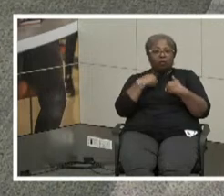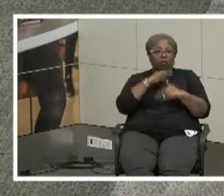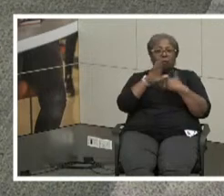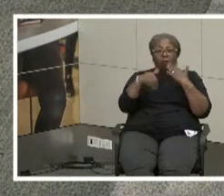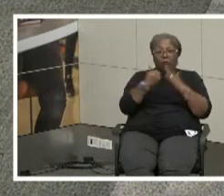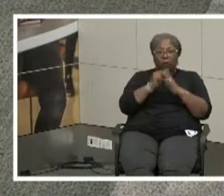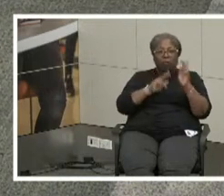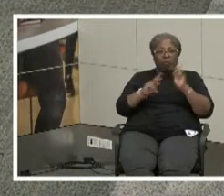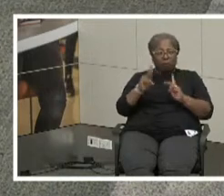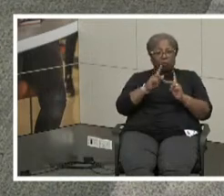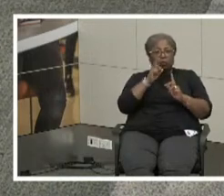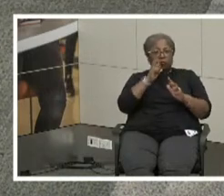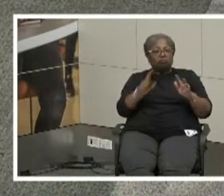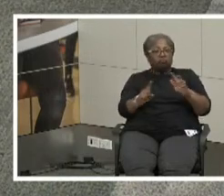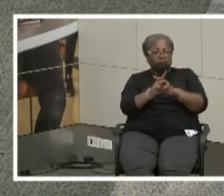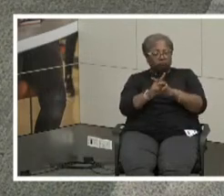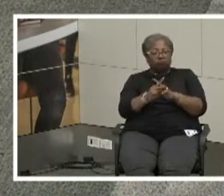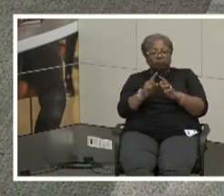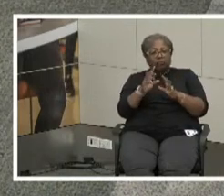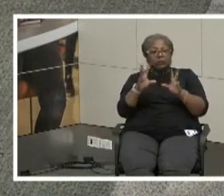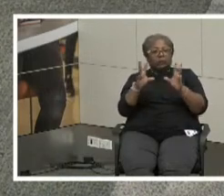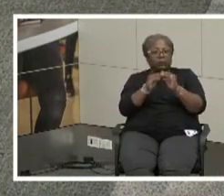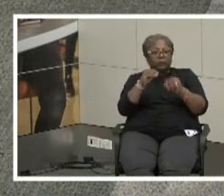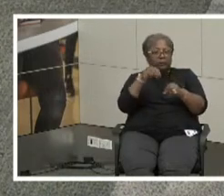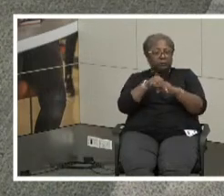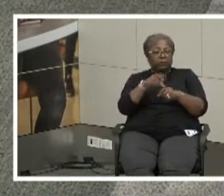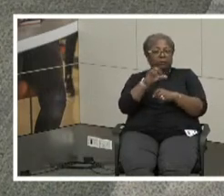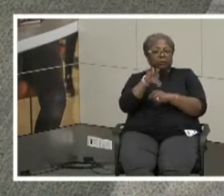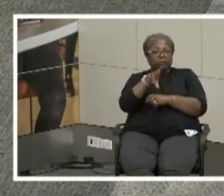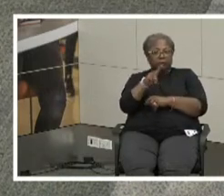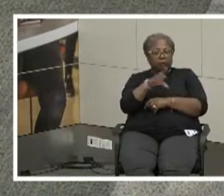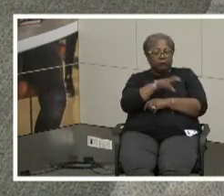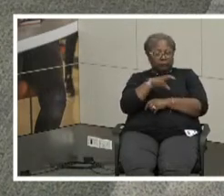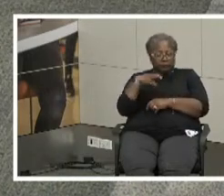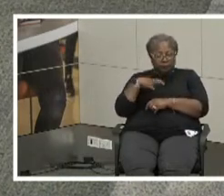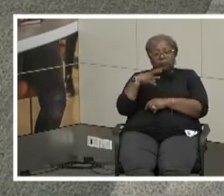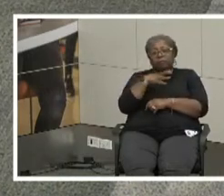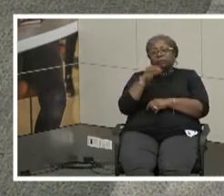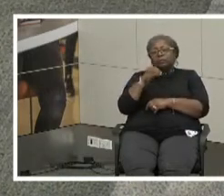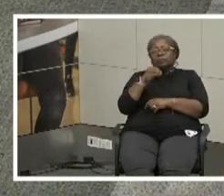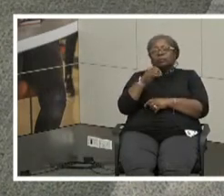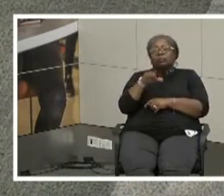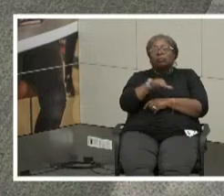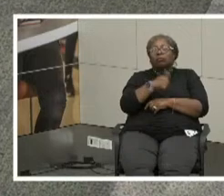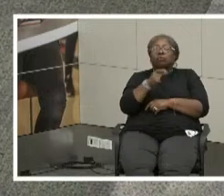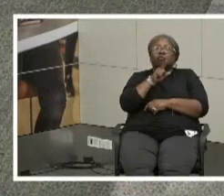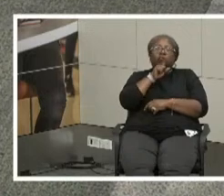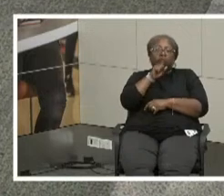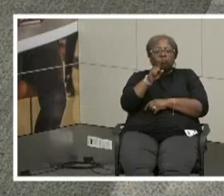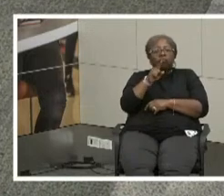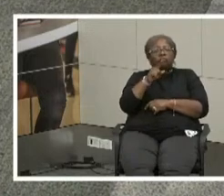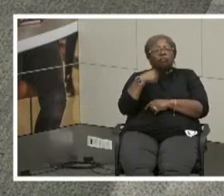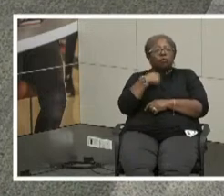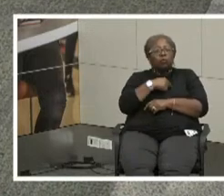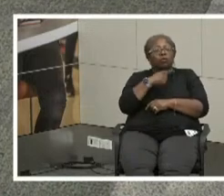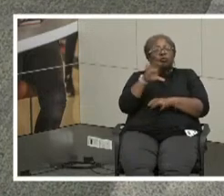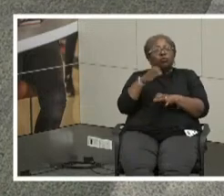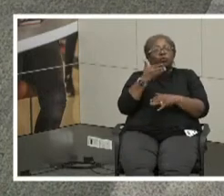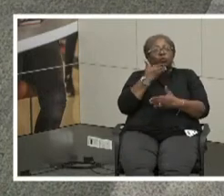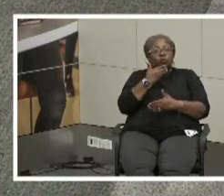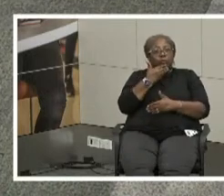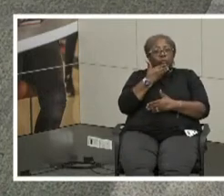members there and um in the art committee um the areas that we're really progressing in